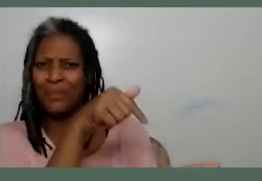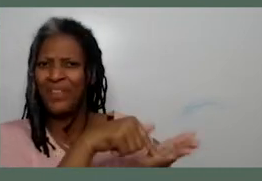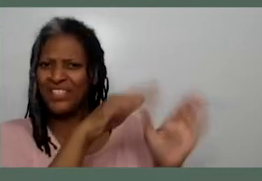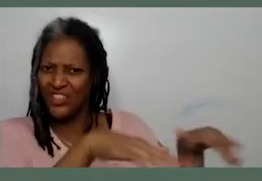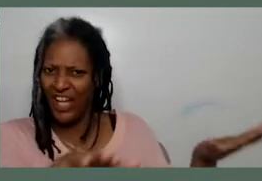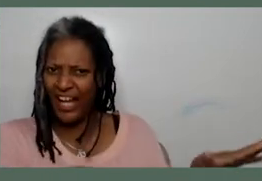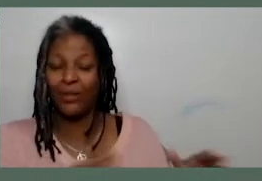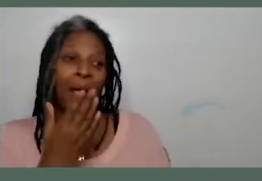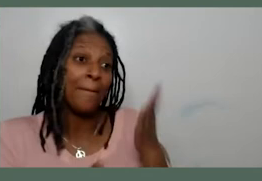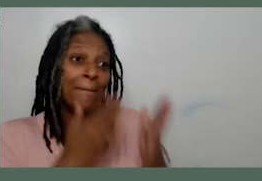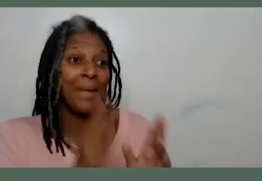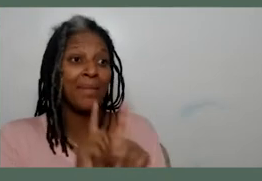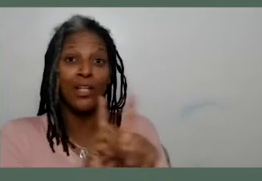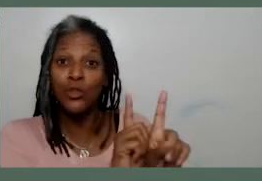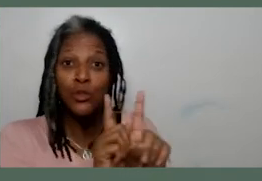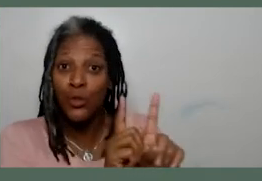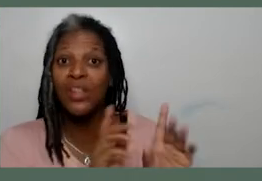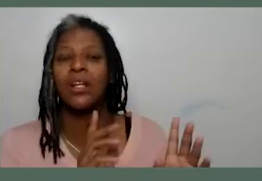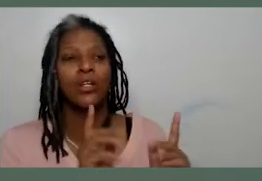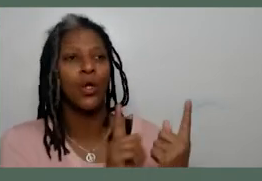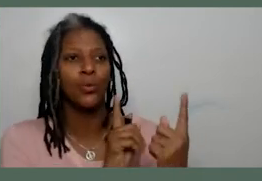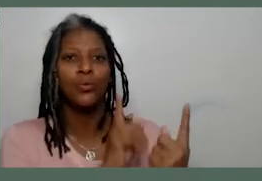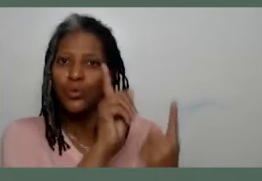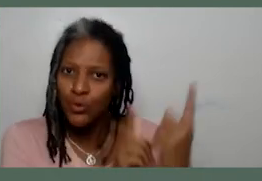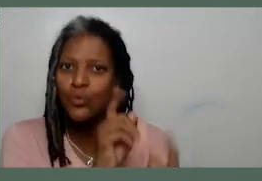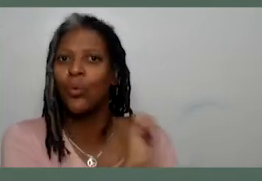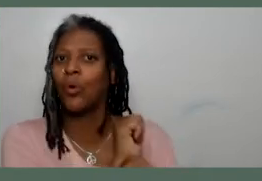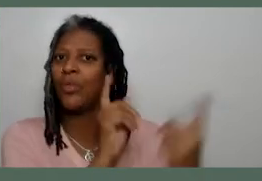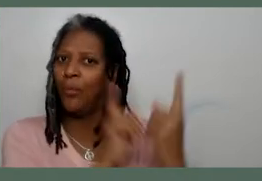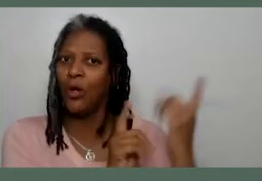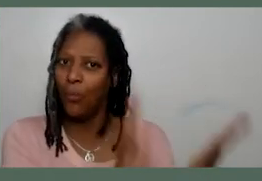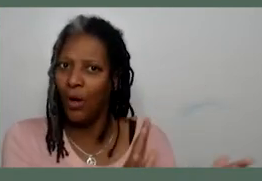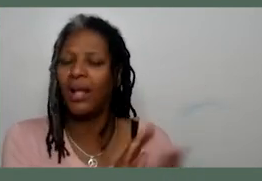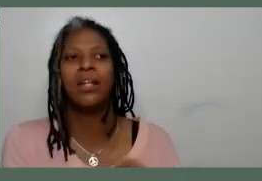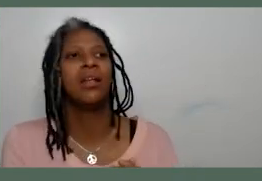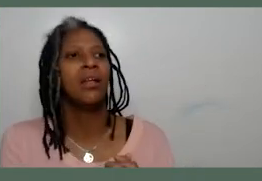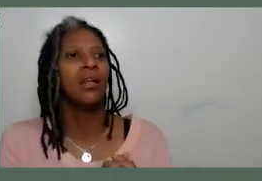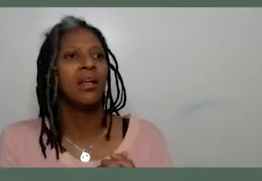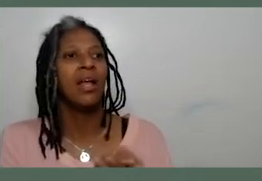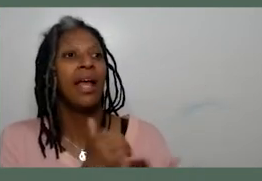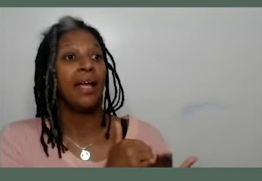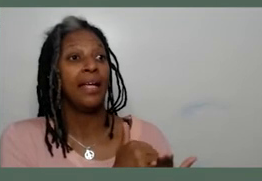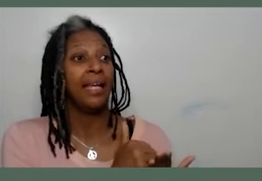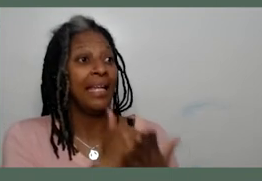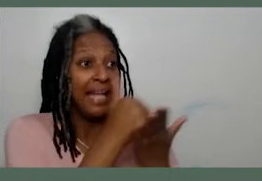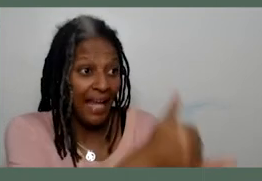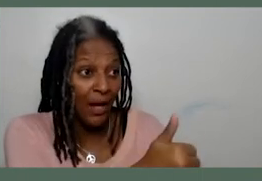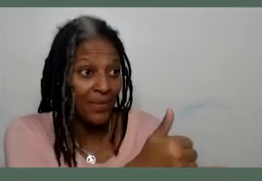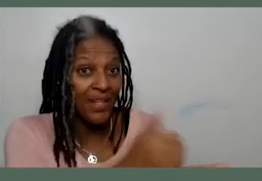tutor so that they don't automatically have to go home? Can I help them get in contact with the school social worker? What can I